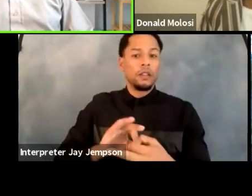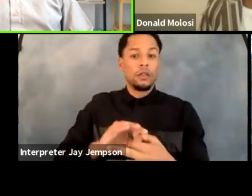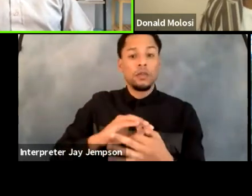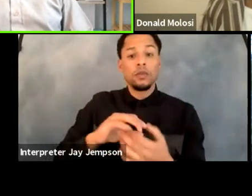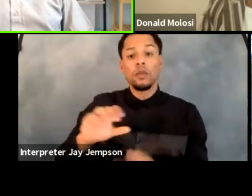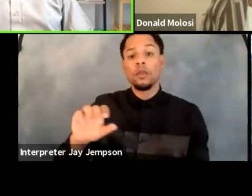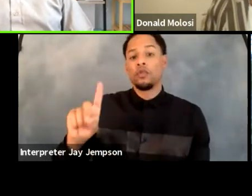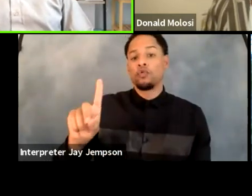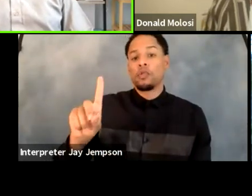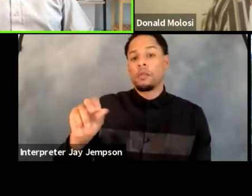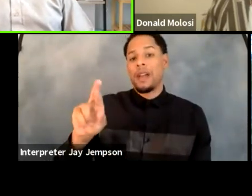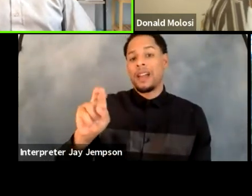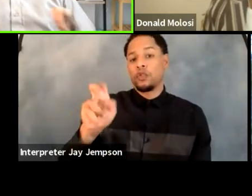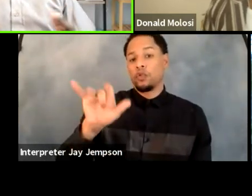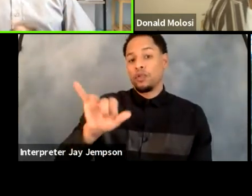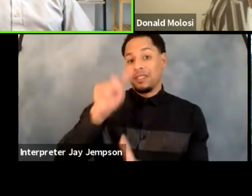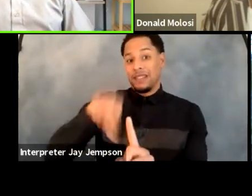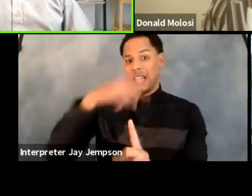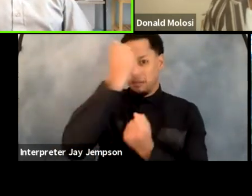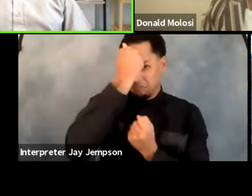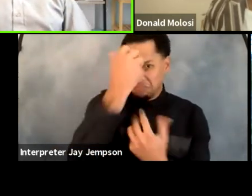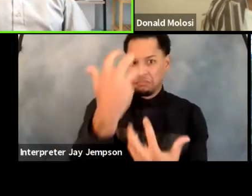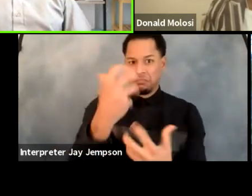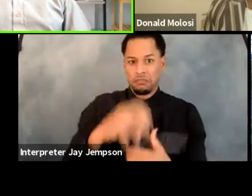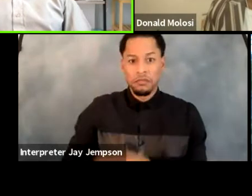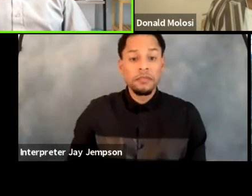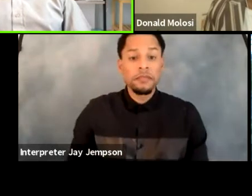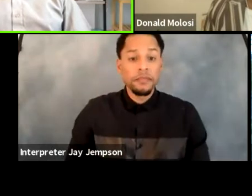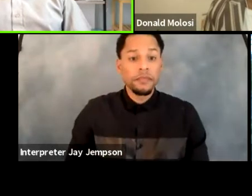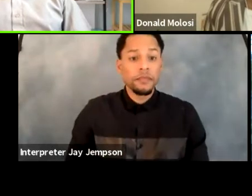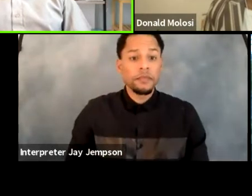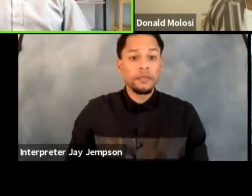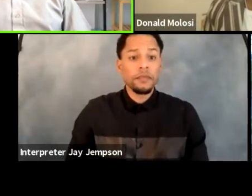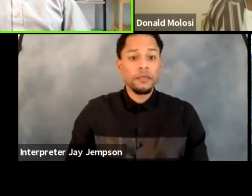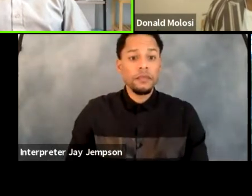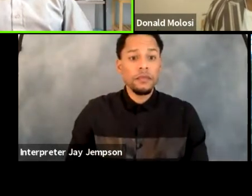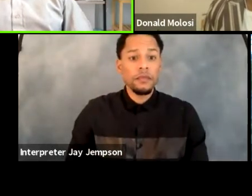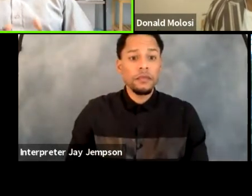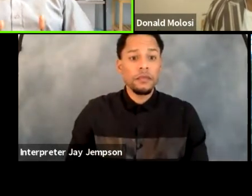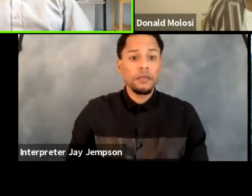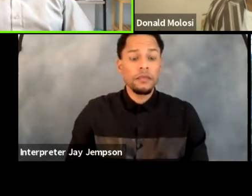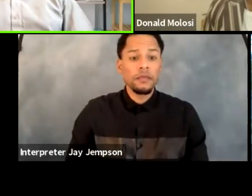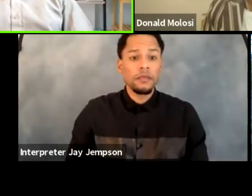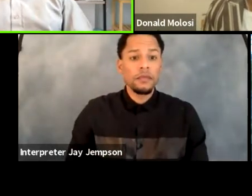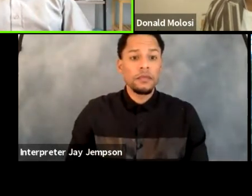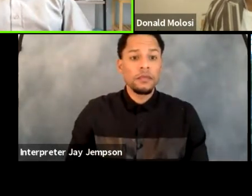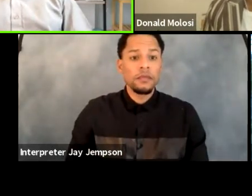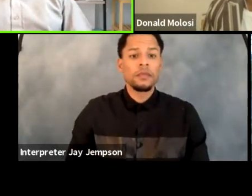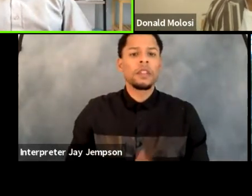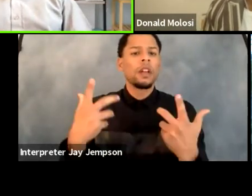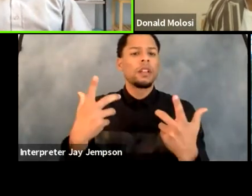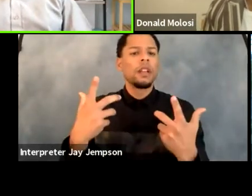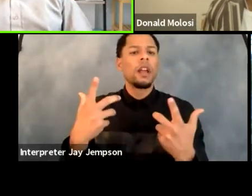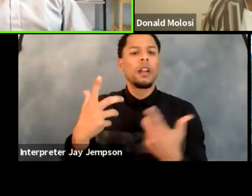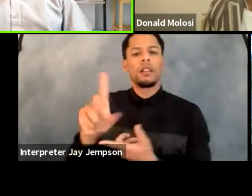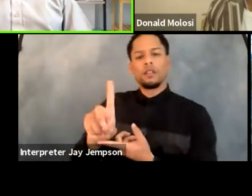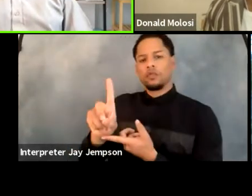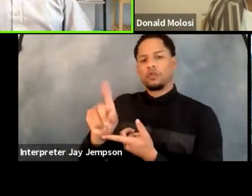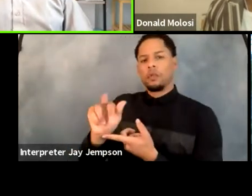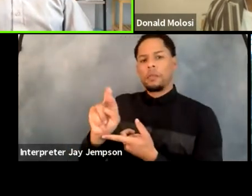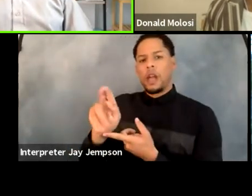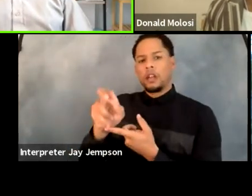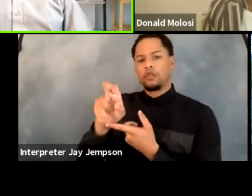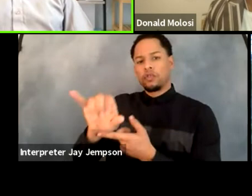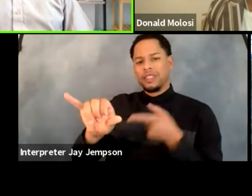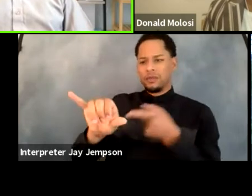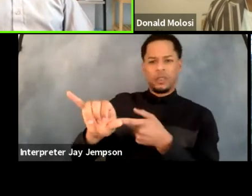And we came to that idea that the notion of dramaturgy in terms of defining it as a terminology